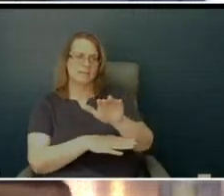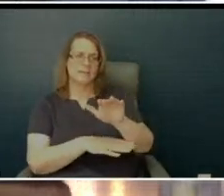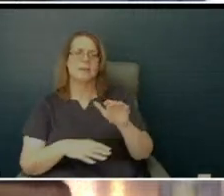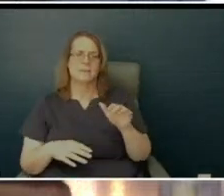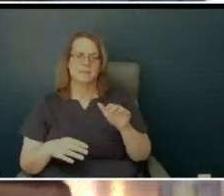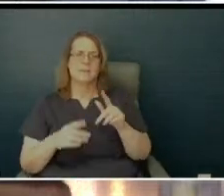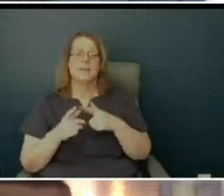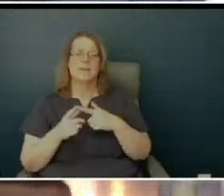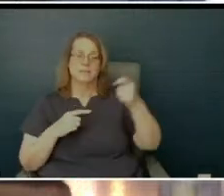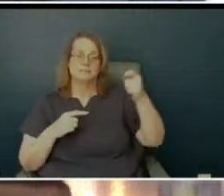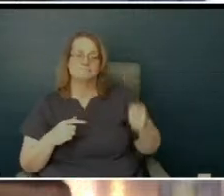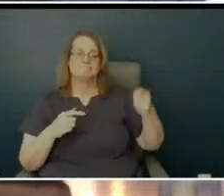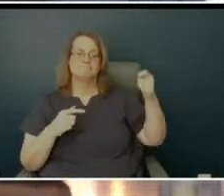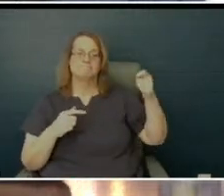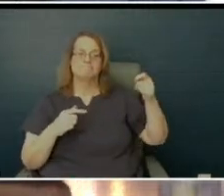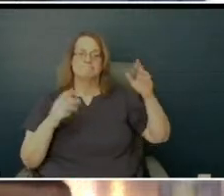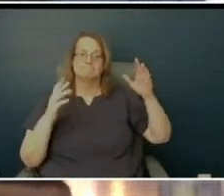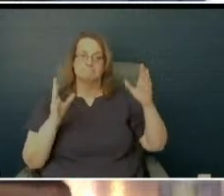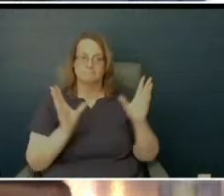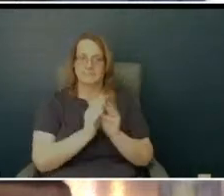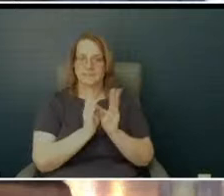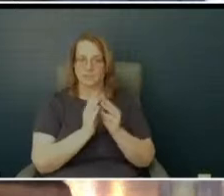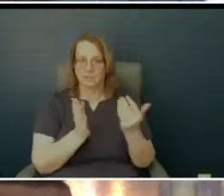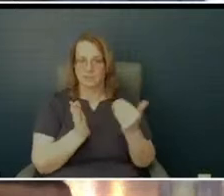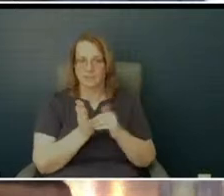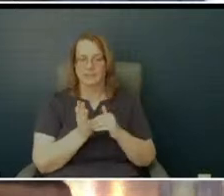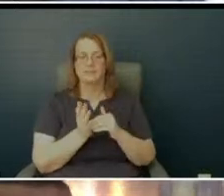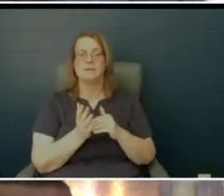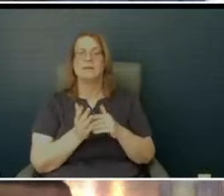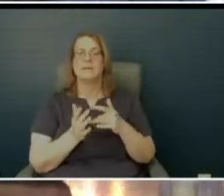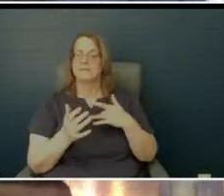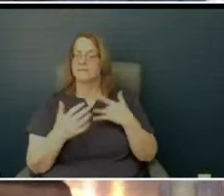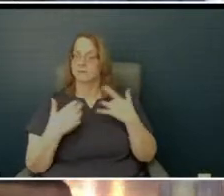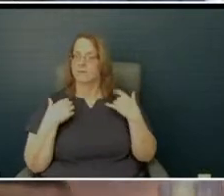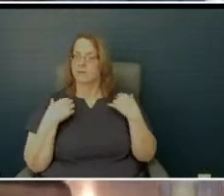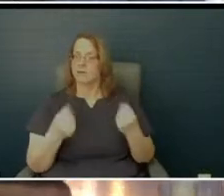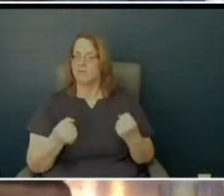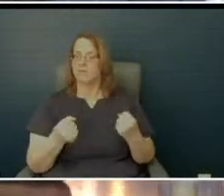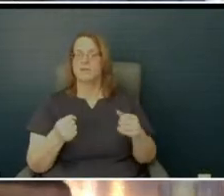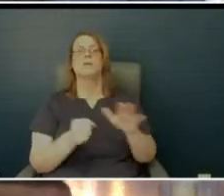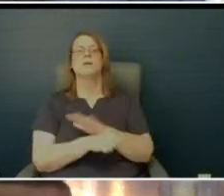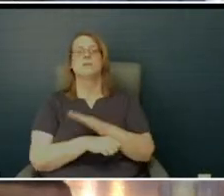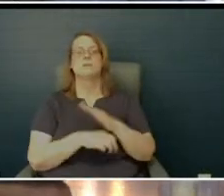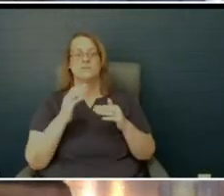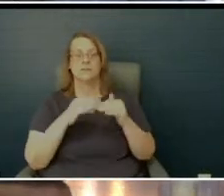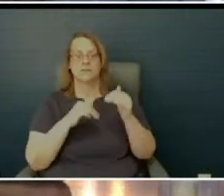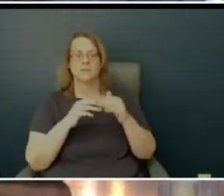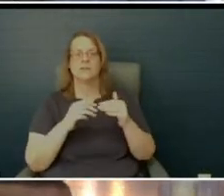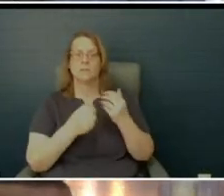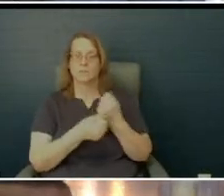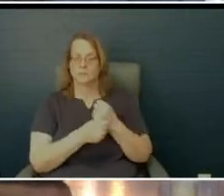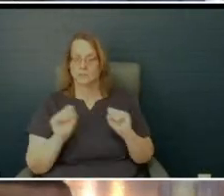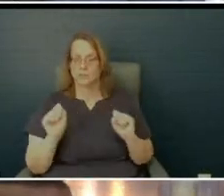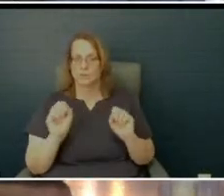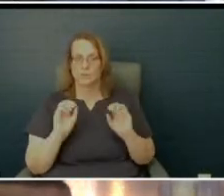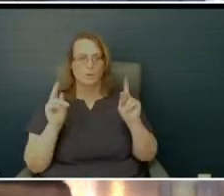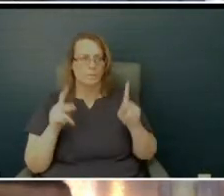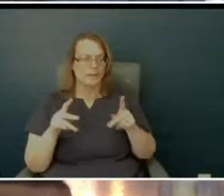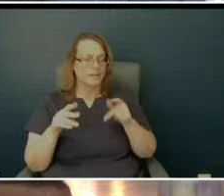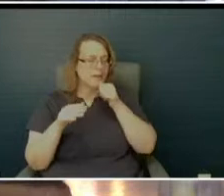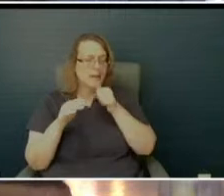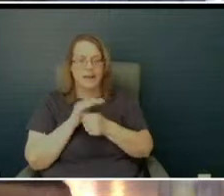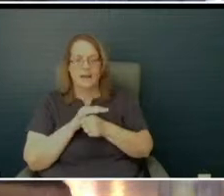in session and we were confident that the entire facility was secured and cleared, that there were no individuals hiding in closets or